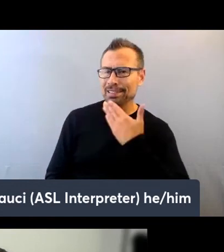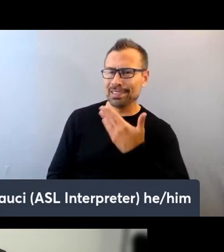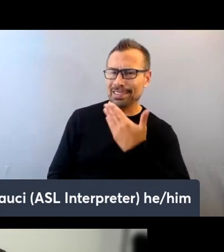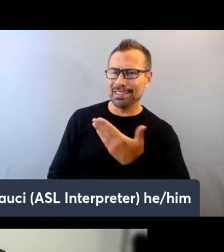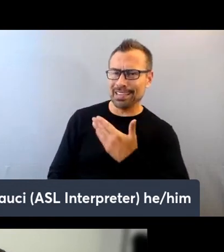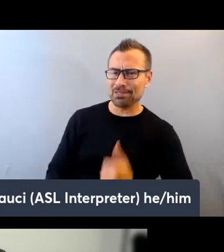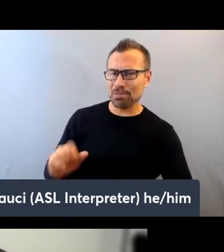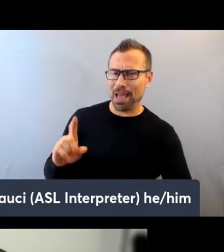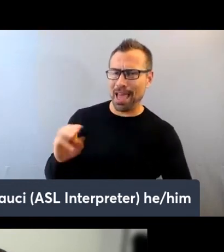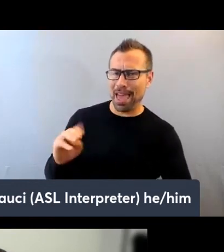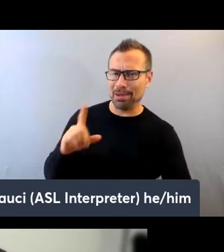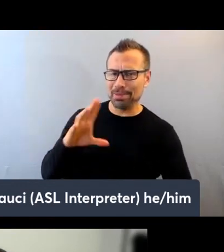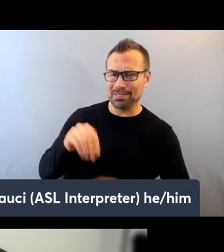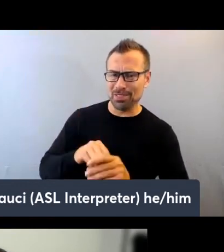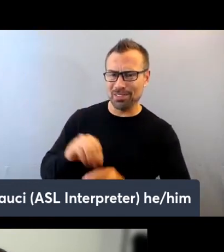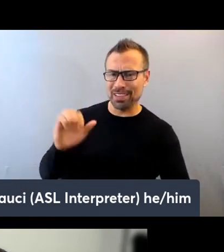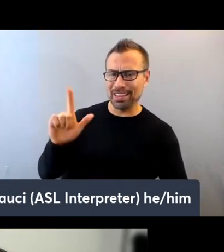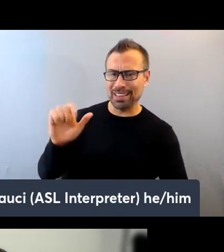mention him. So